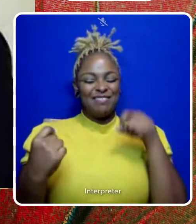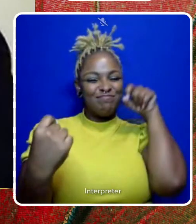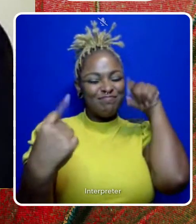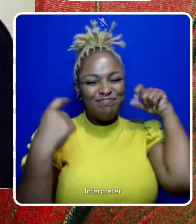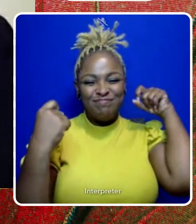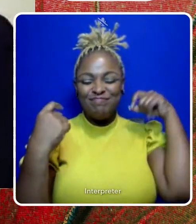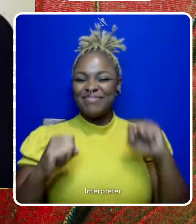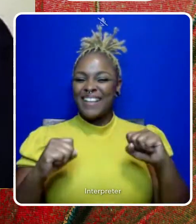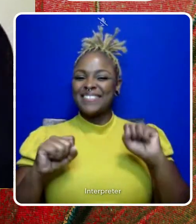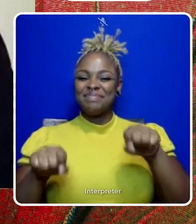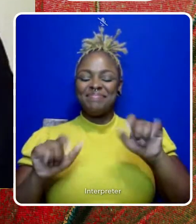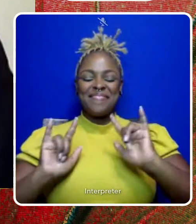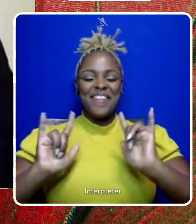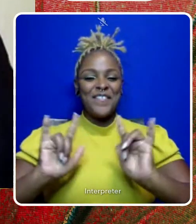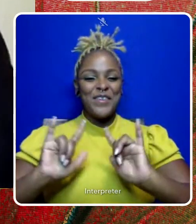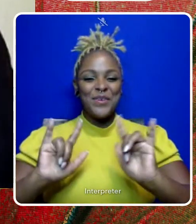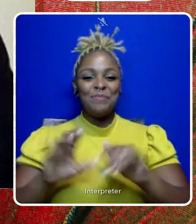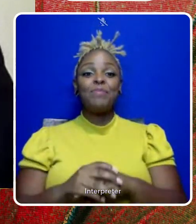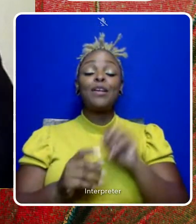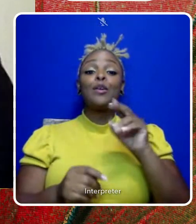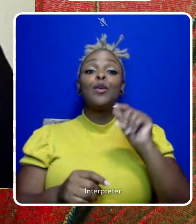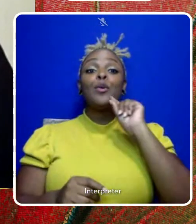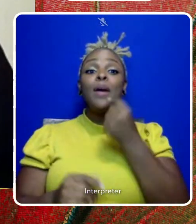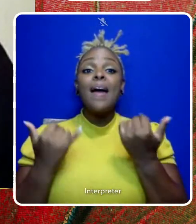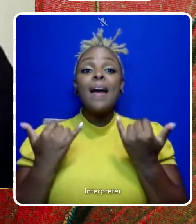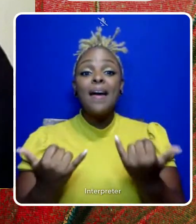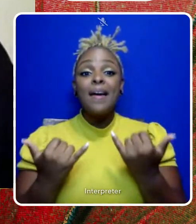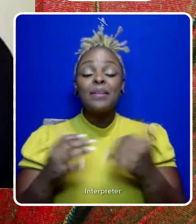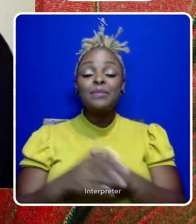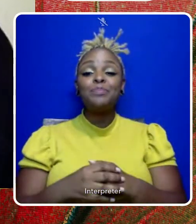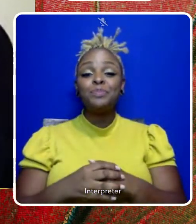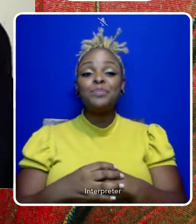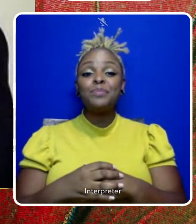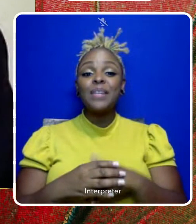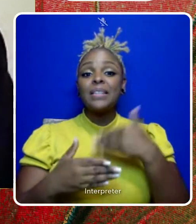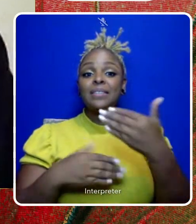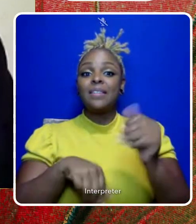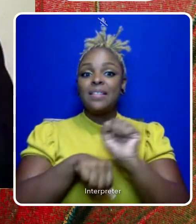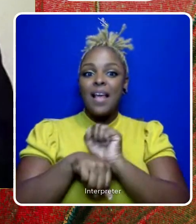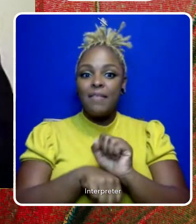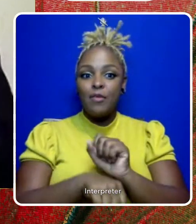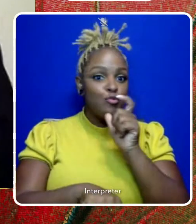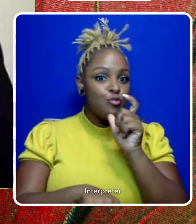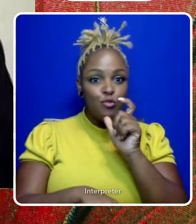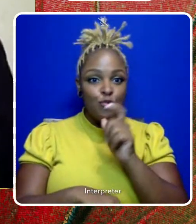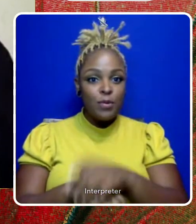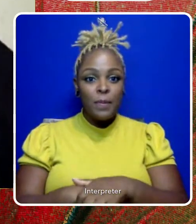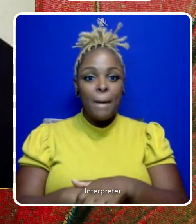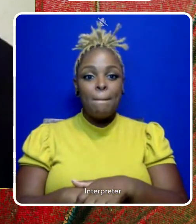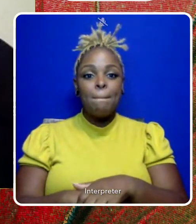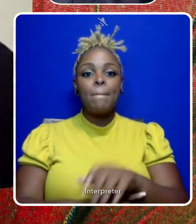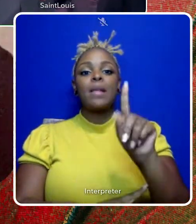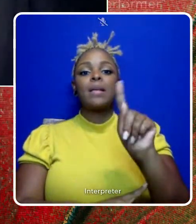cool. So now, bring to the stage, we have St. Louis. Let's go.